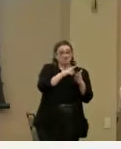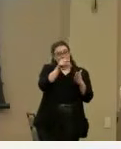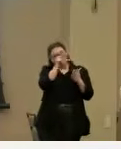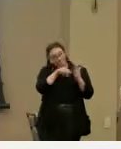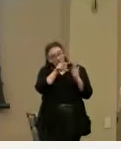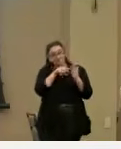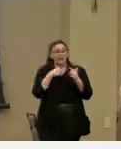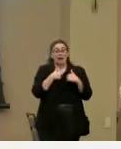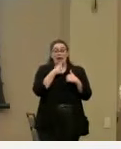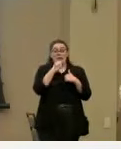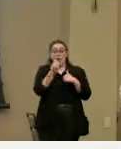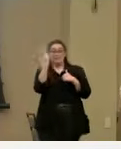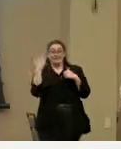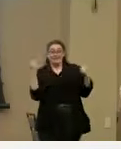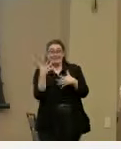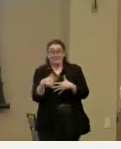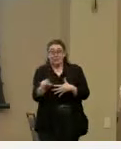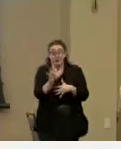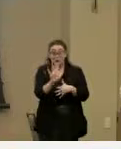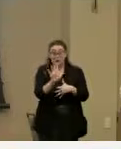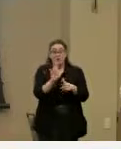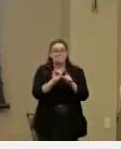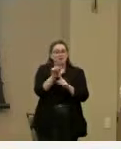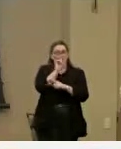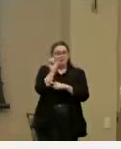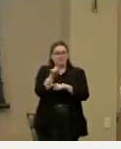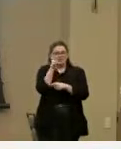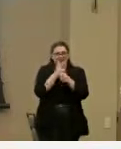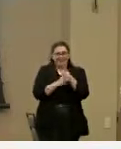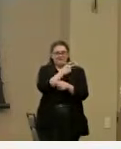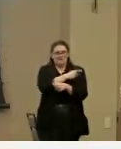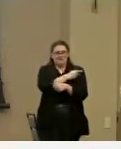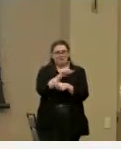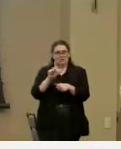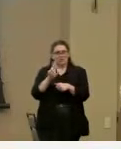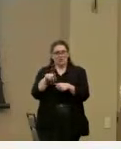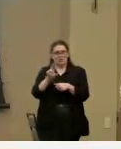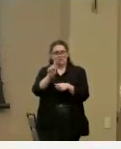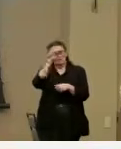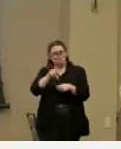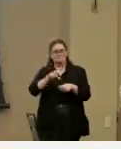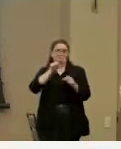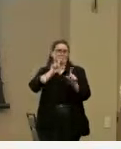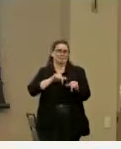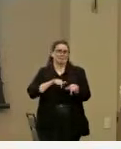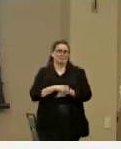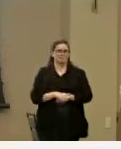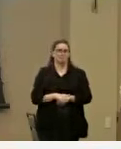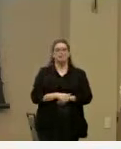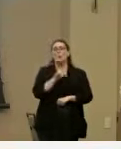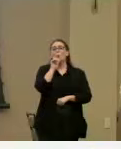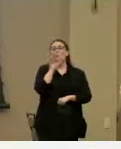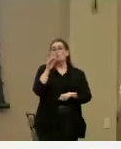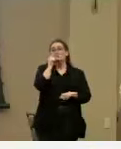here to scare you, but I do have a question that every patient with lupus should be able to answer. Who's